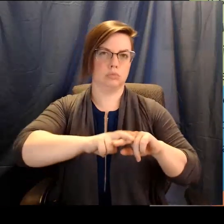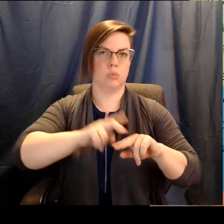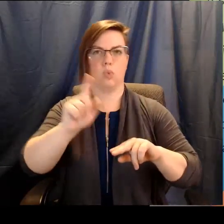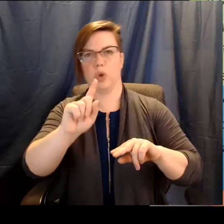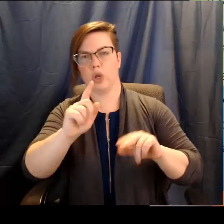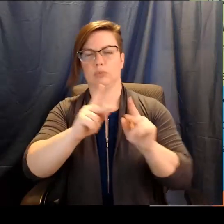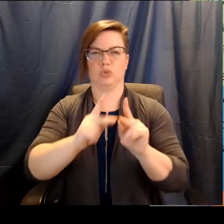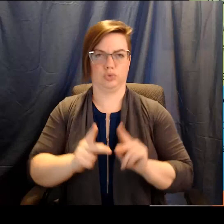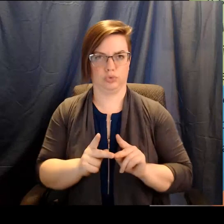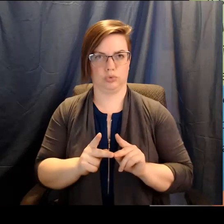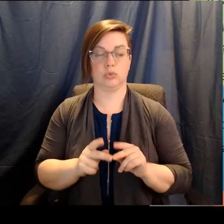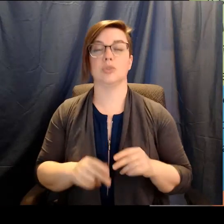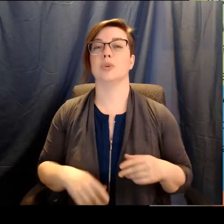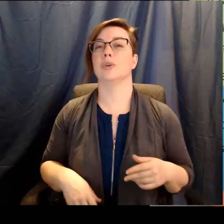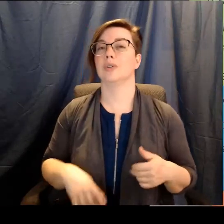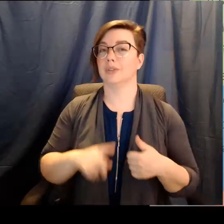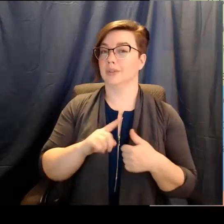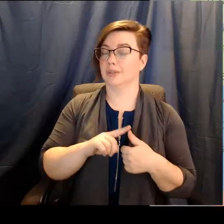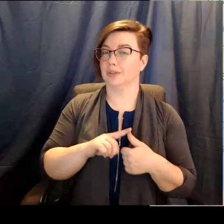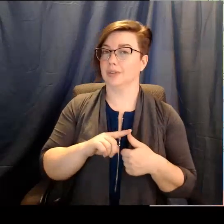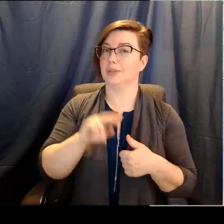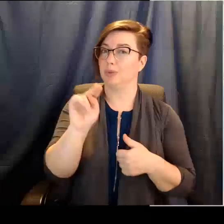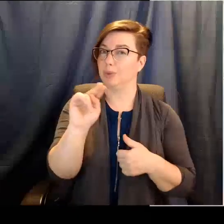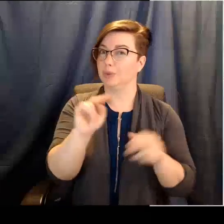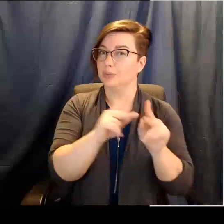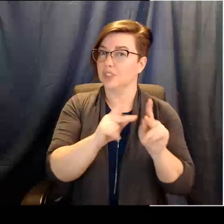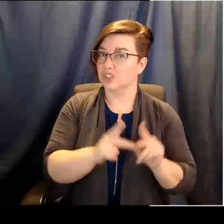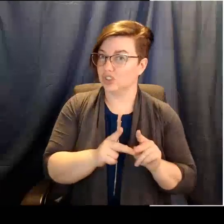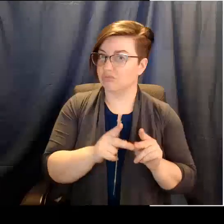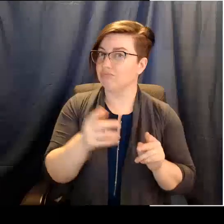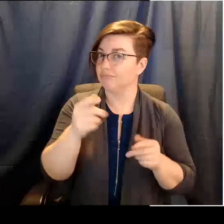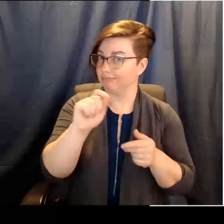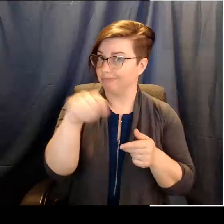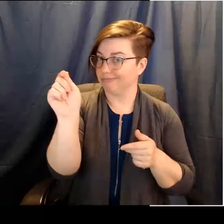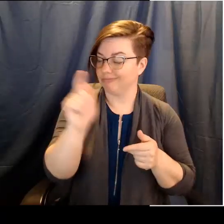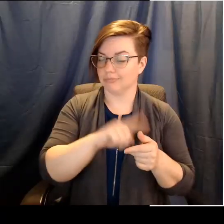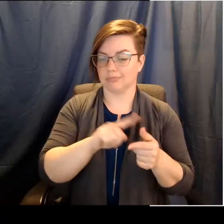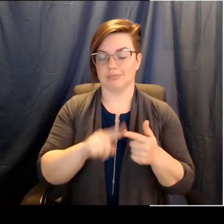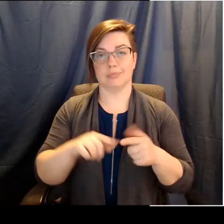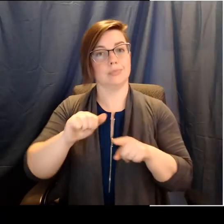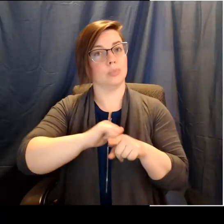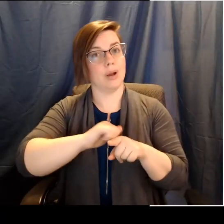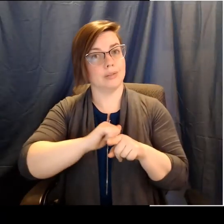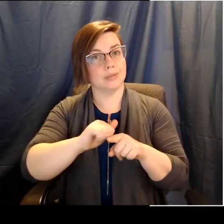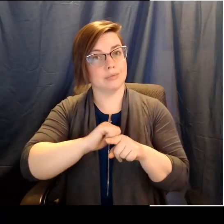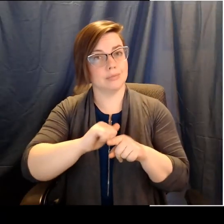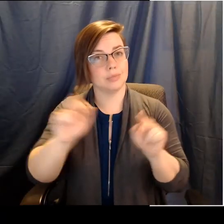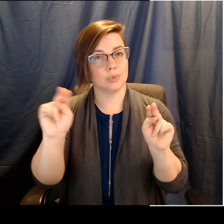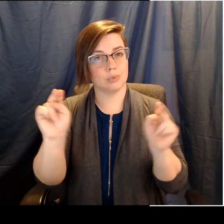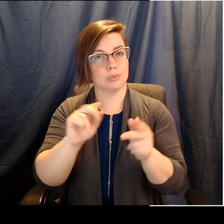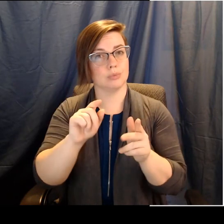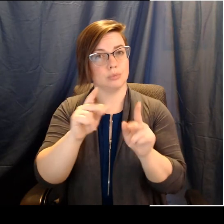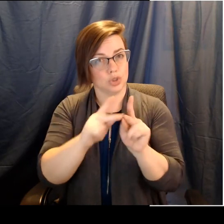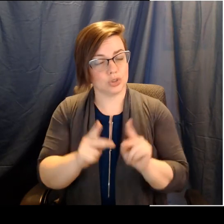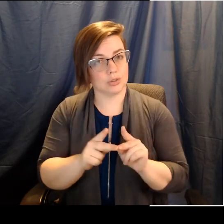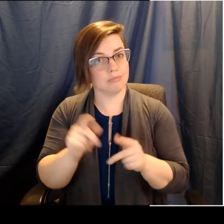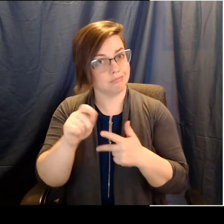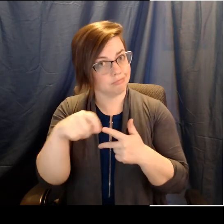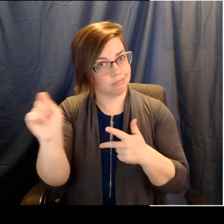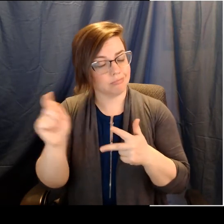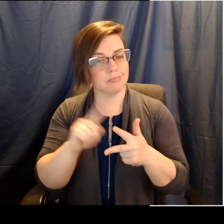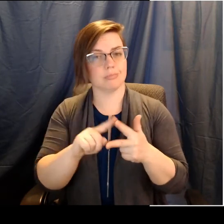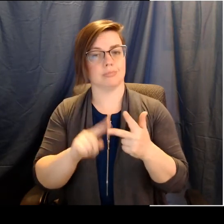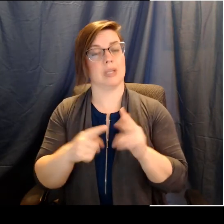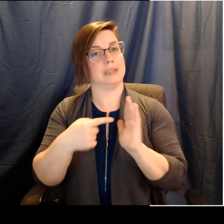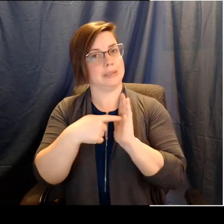neutral positioning. We've talked about practicing neutral positioning. We've talked about examples of neutral positioning.